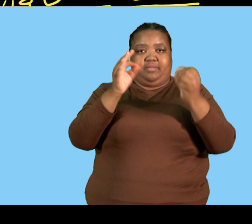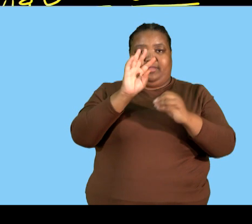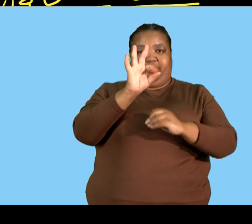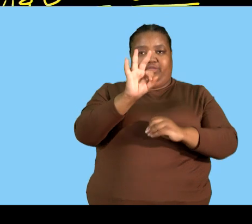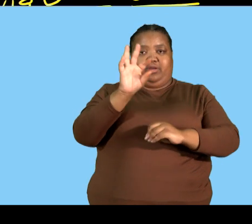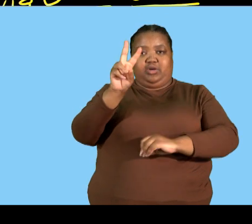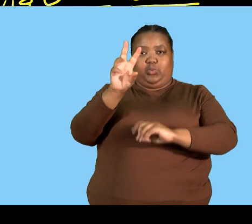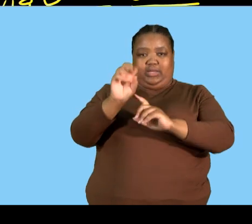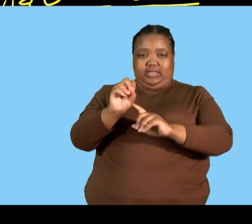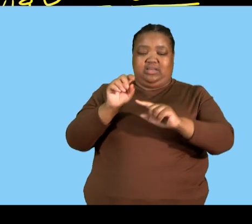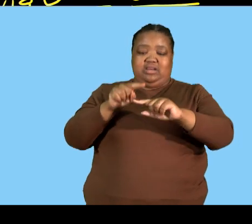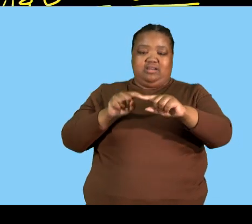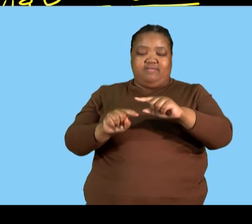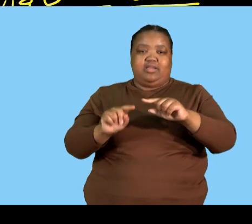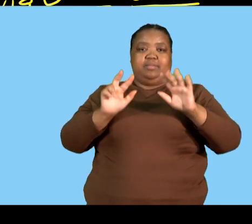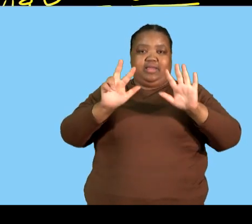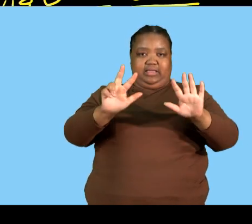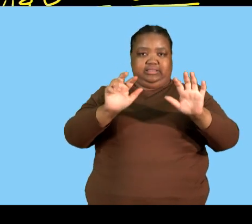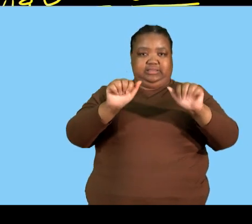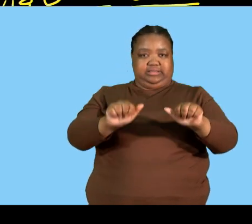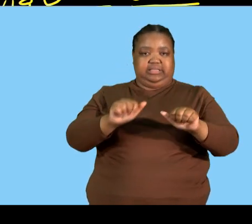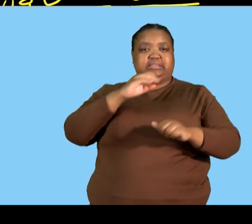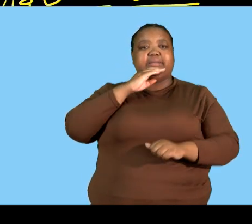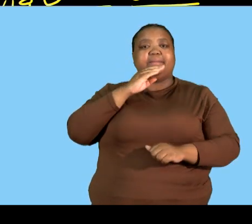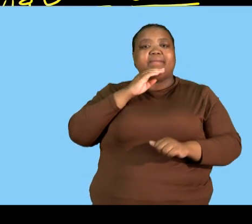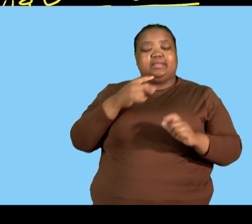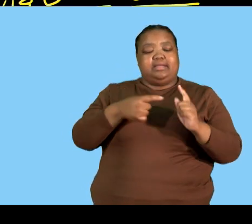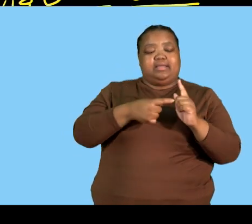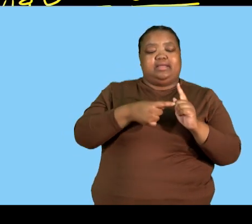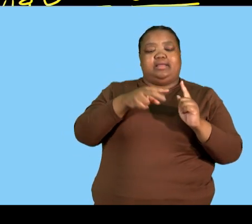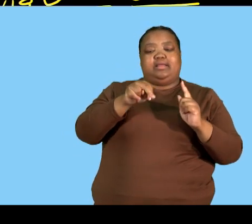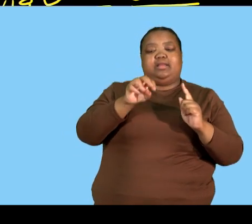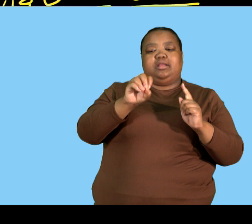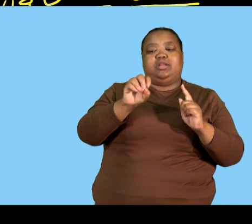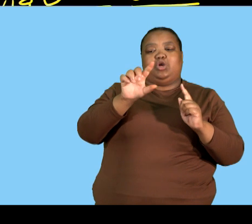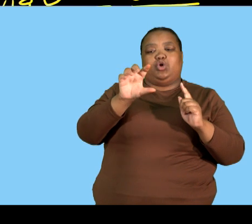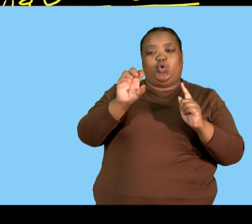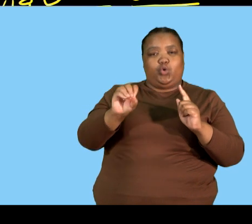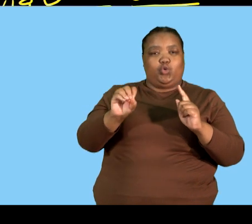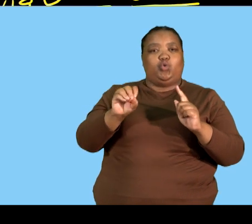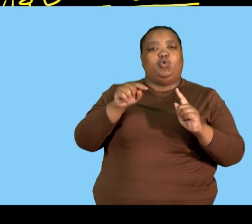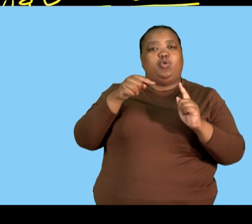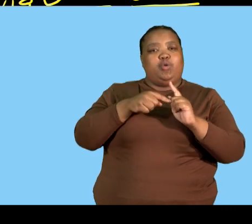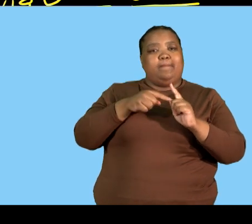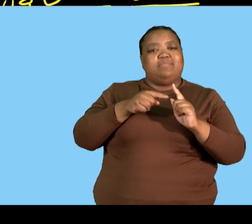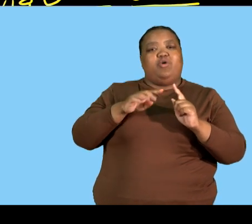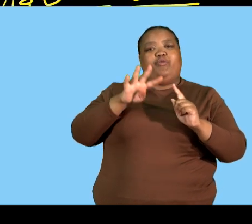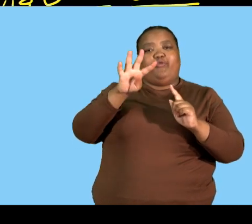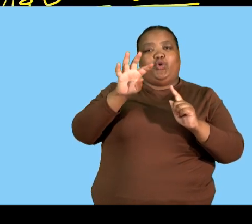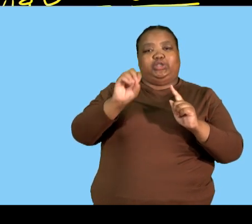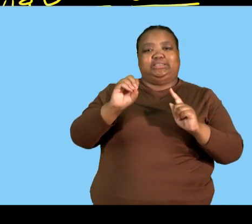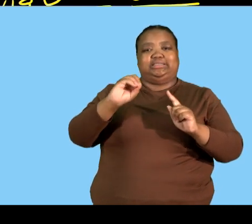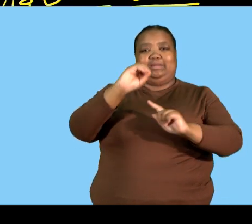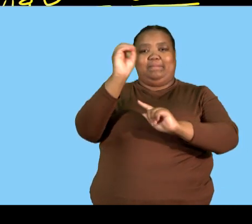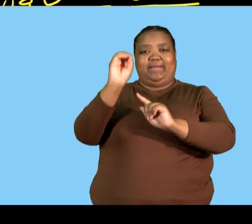320, and this will be divided by 8. So it means that Nolo got an average of 40%.